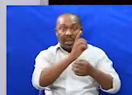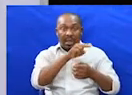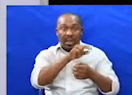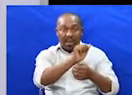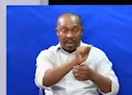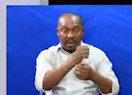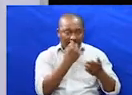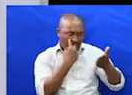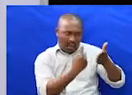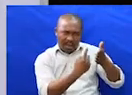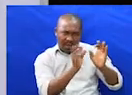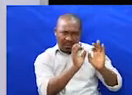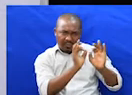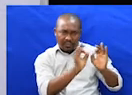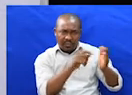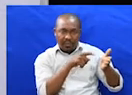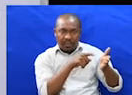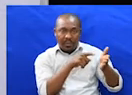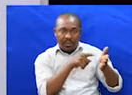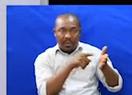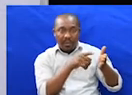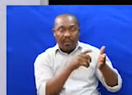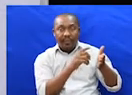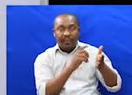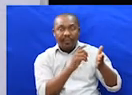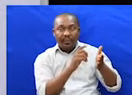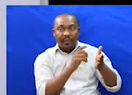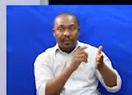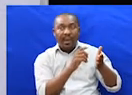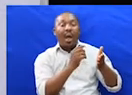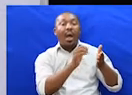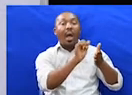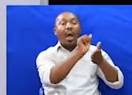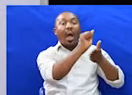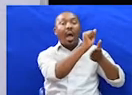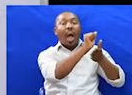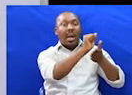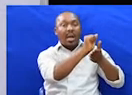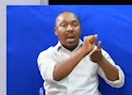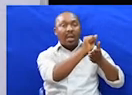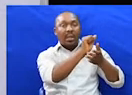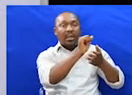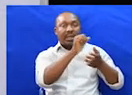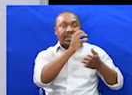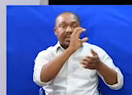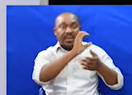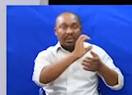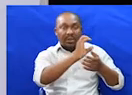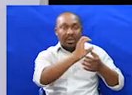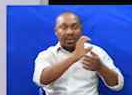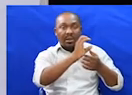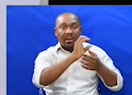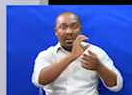look very carefully, my dear student, there is adenine, cytosine,